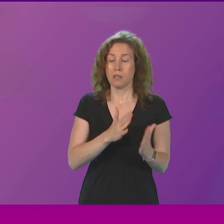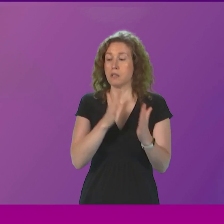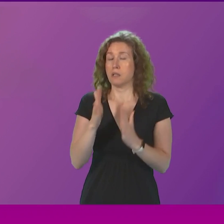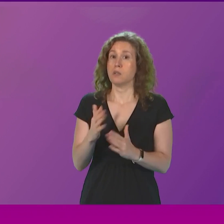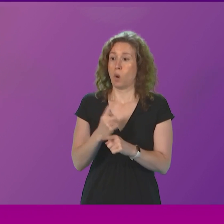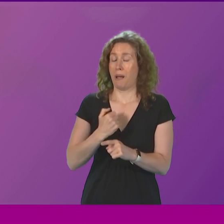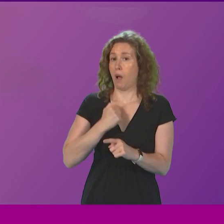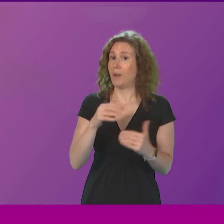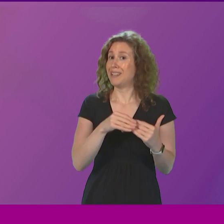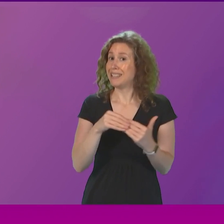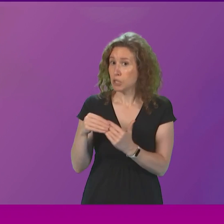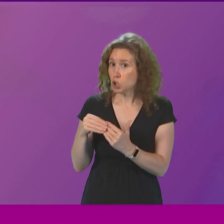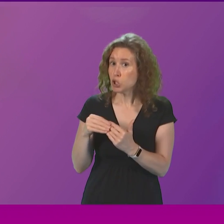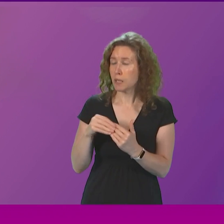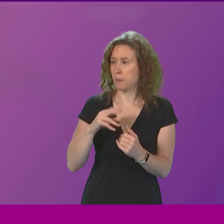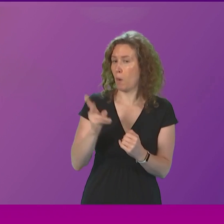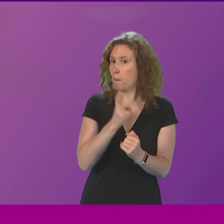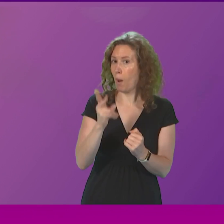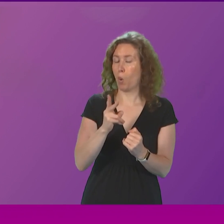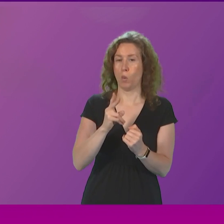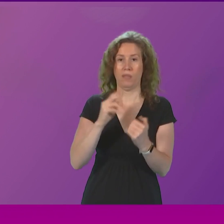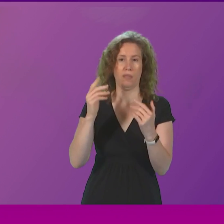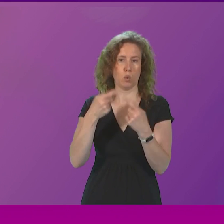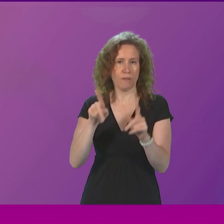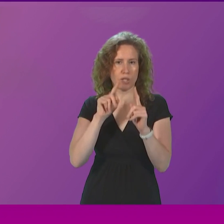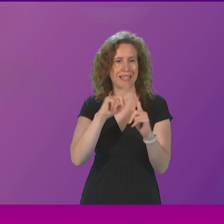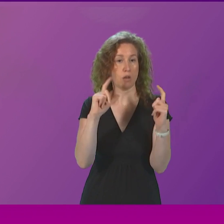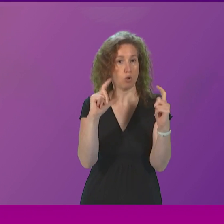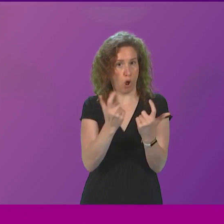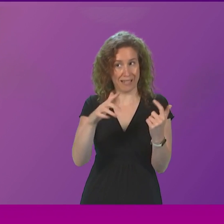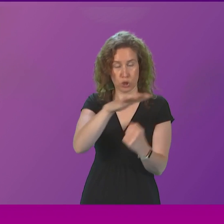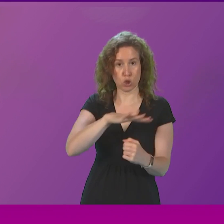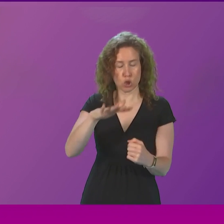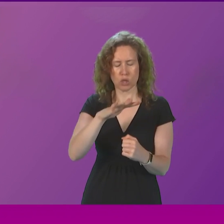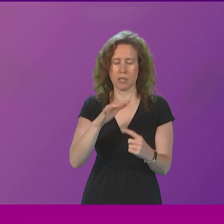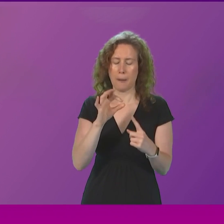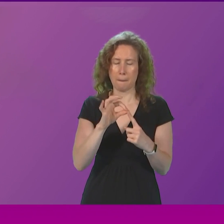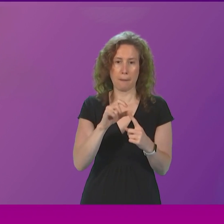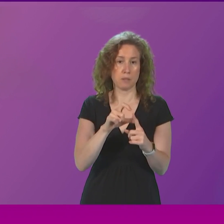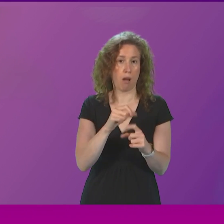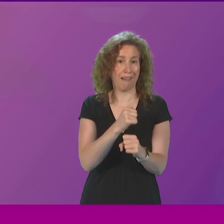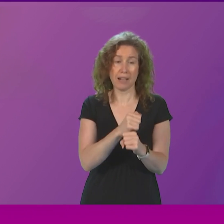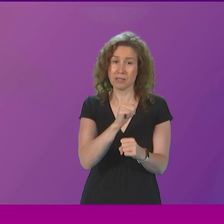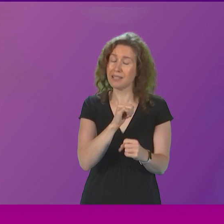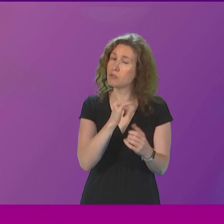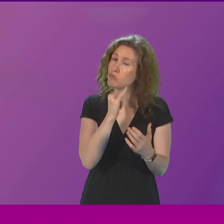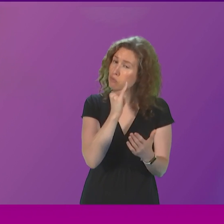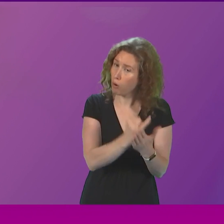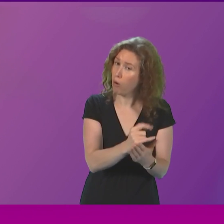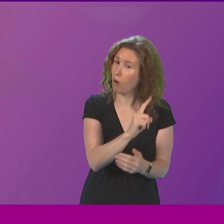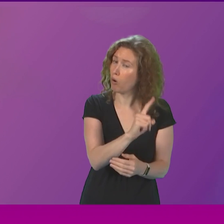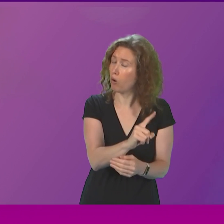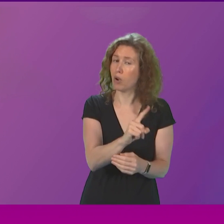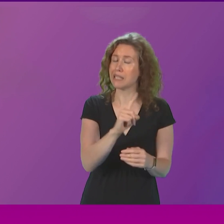our leadership in relation to both the higher education and further education sectors, Pam Duncan-Glancy is wrong to characterise